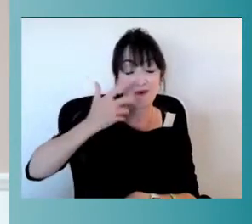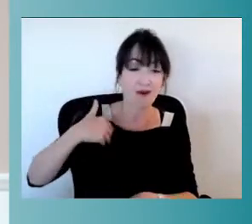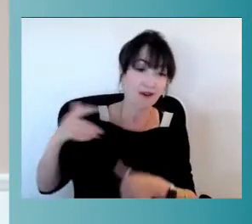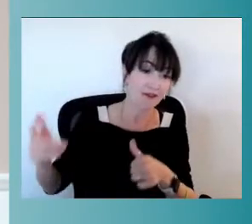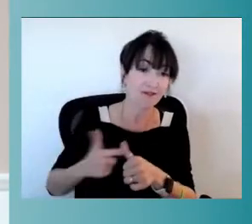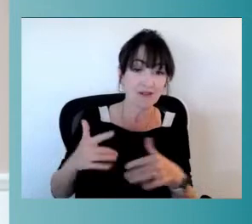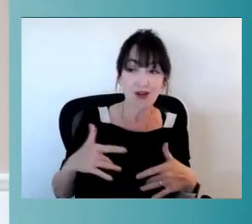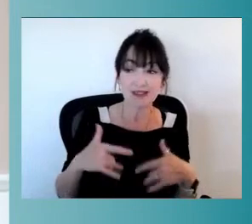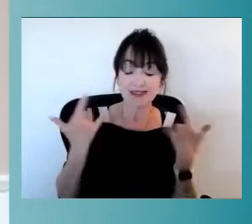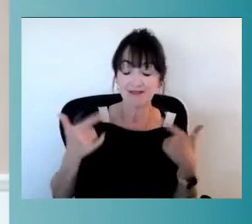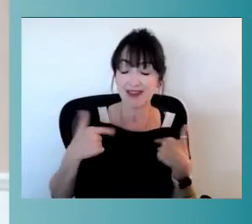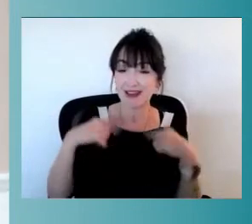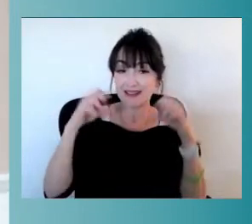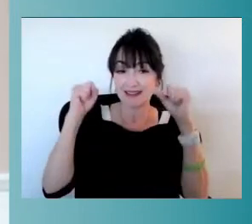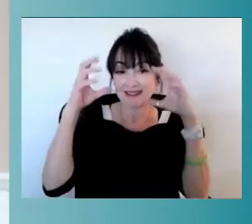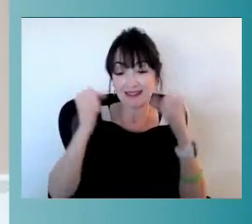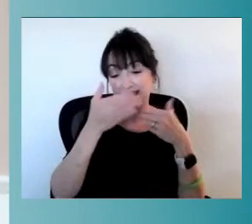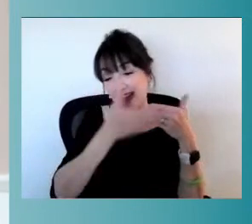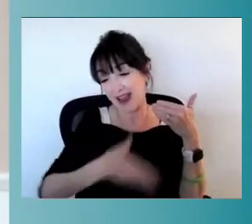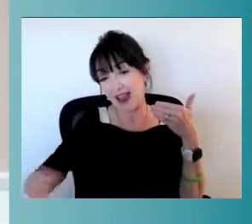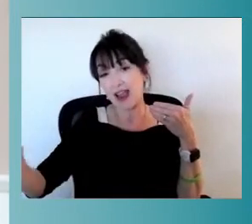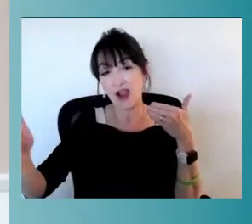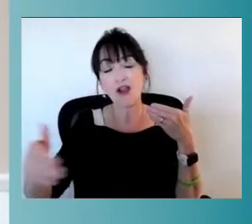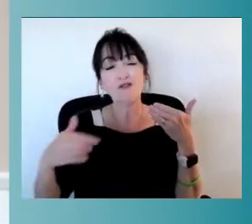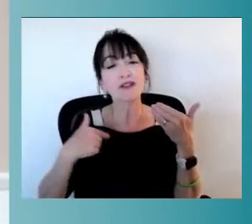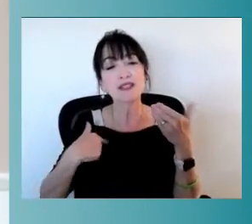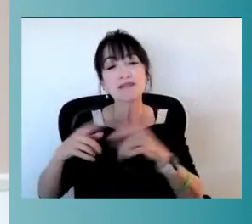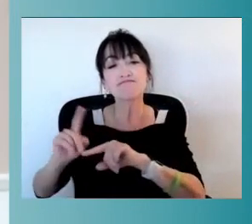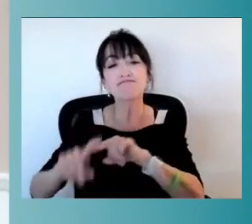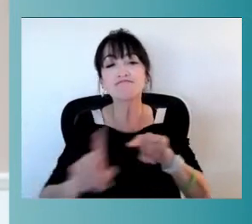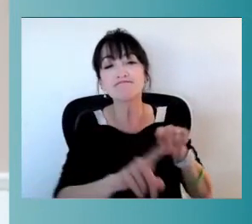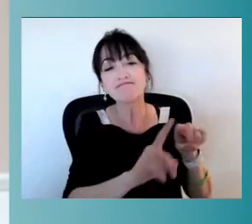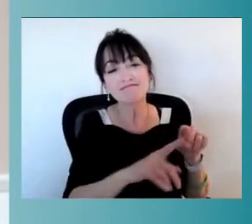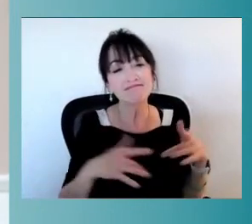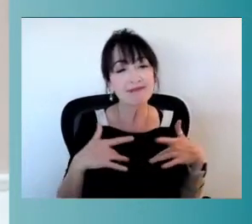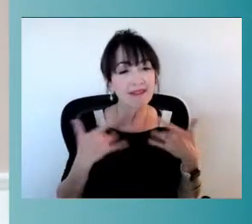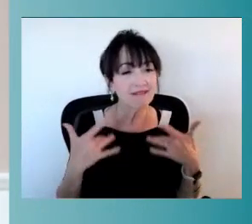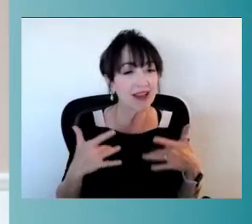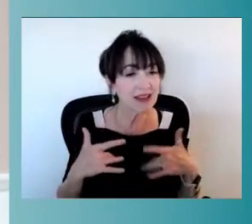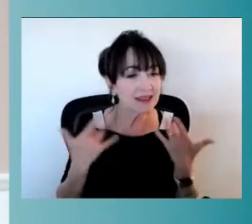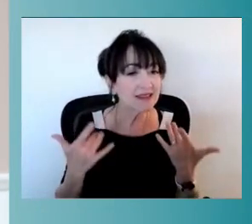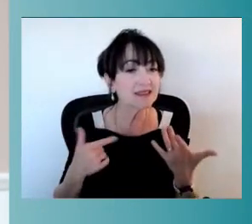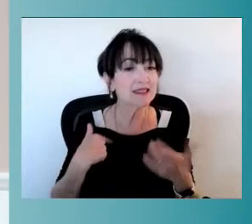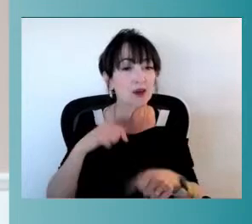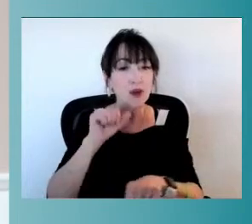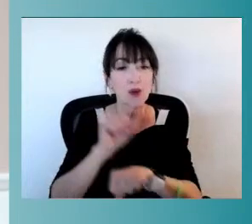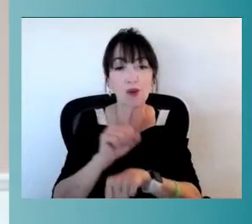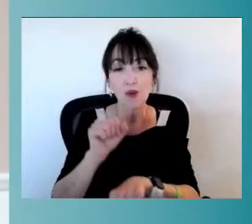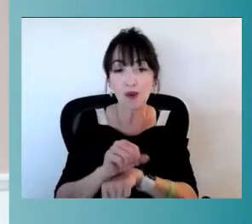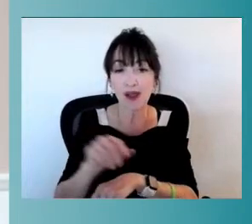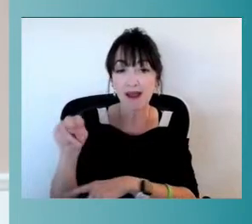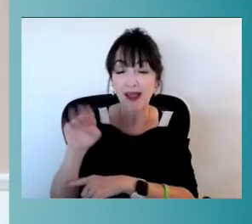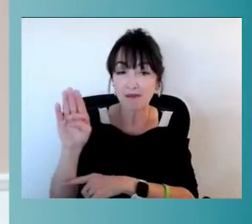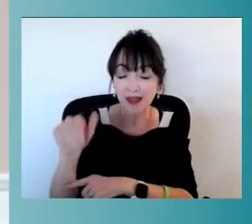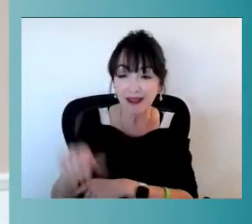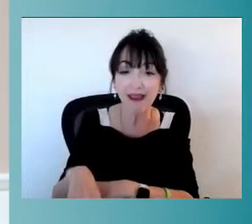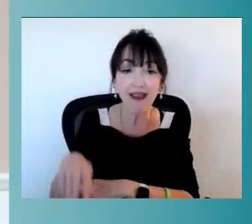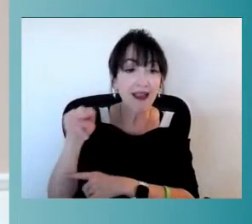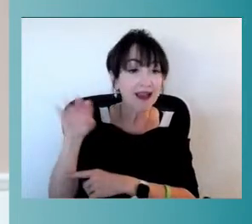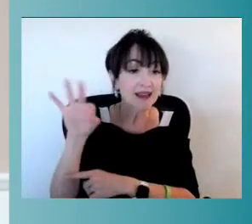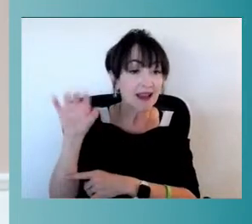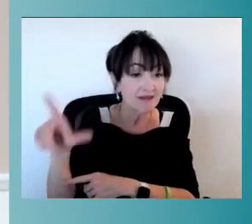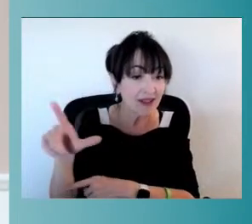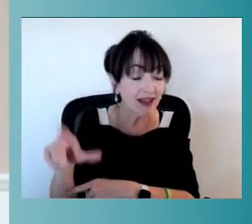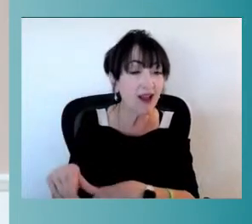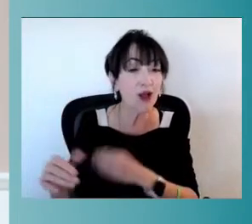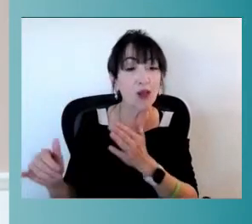amazed. From here on then, I've done different events. I've worked with the NBA, I've worked with the NFL, I've done stuff at New York